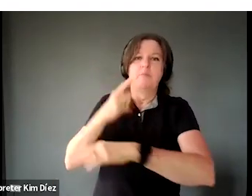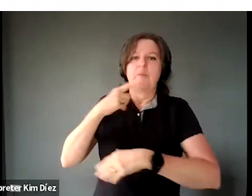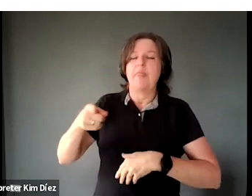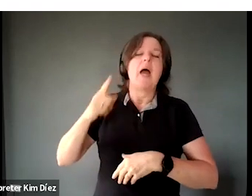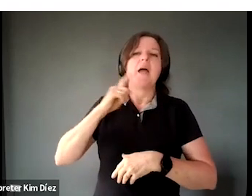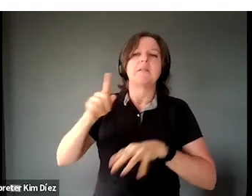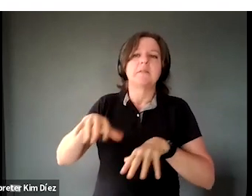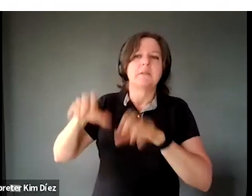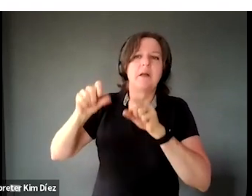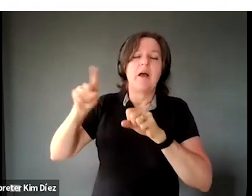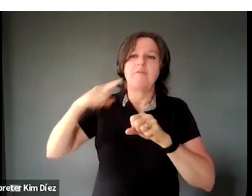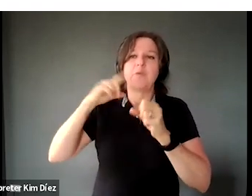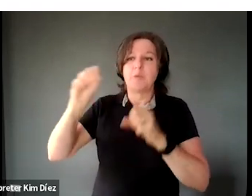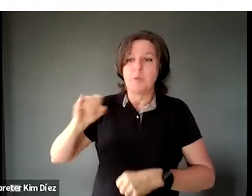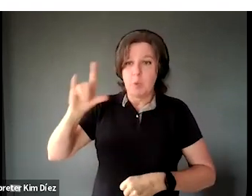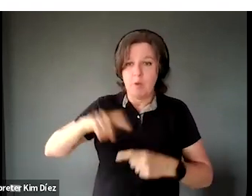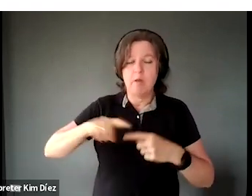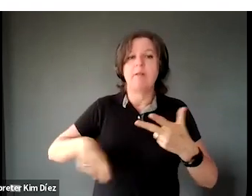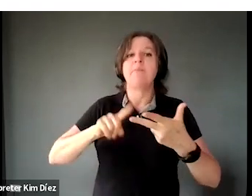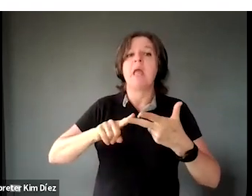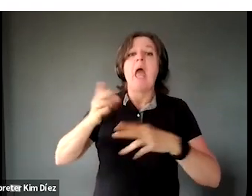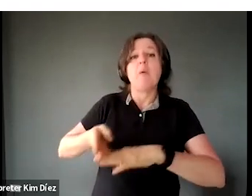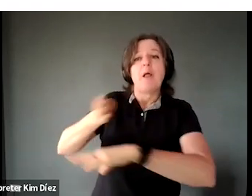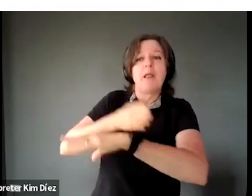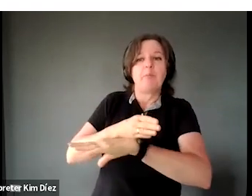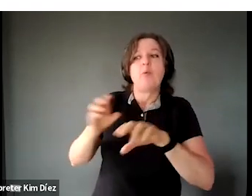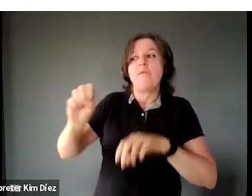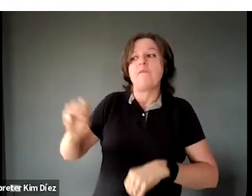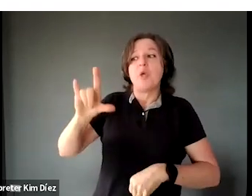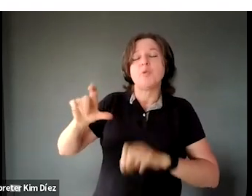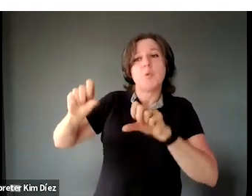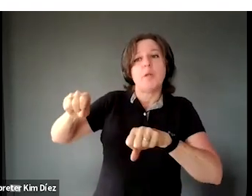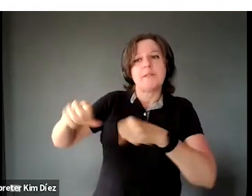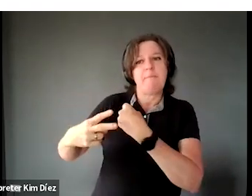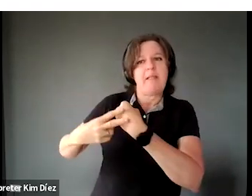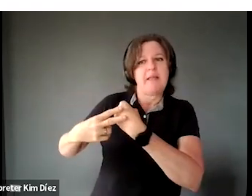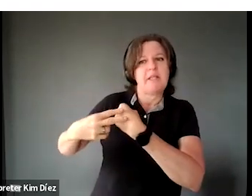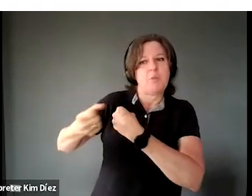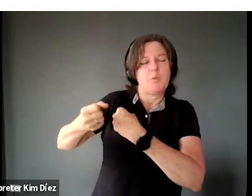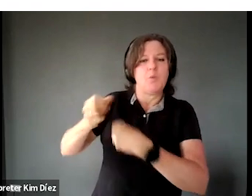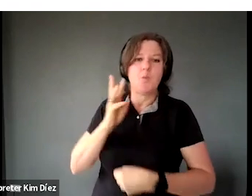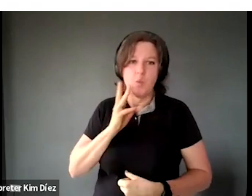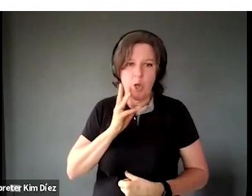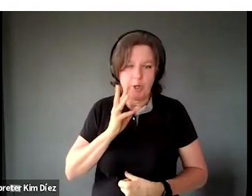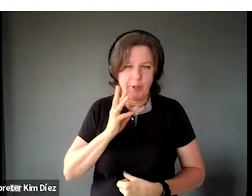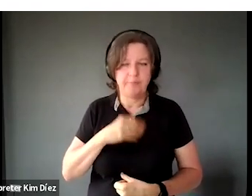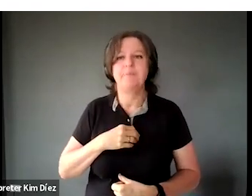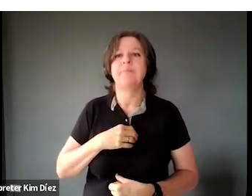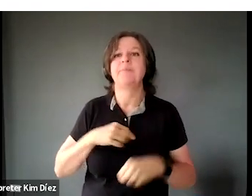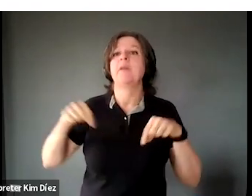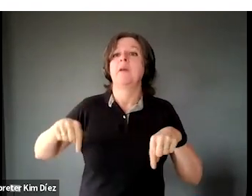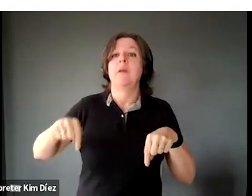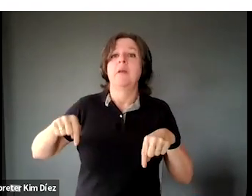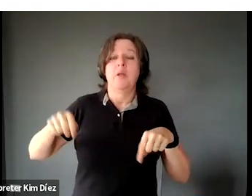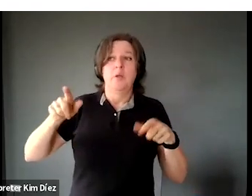through time. And it's also going to increase the ability of that soil to retain